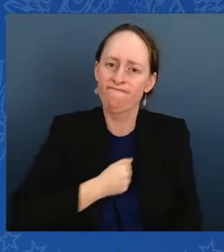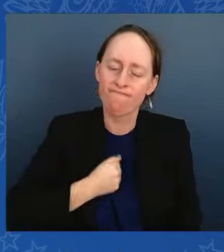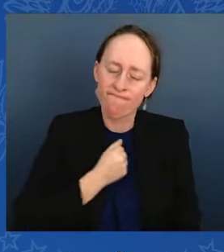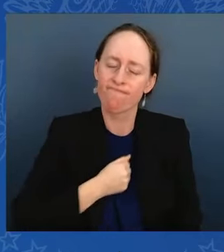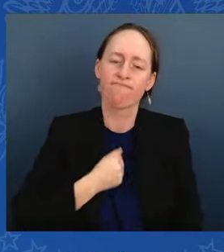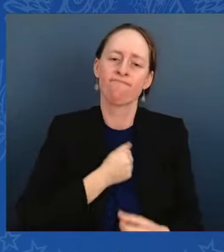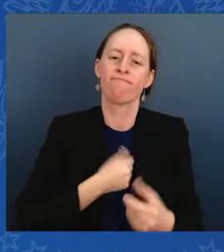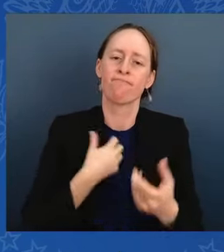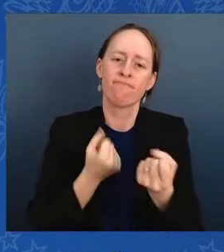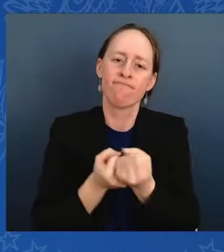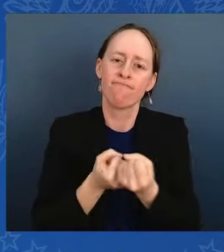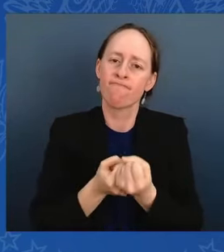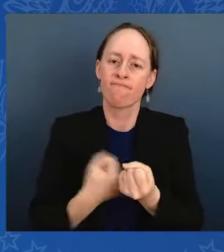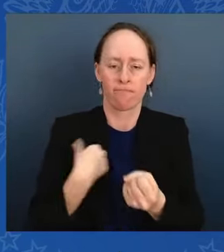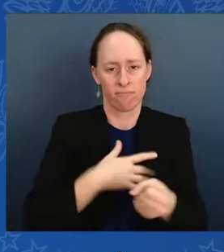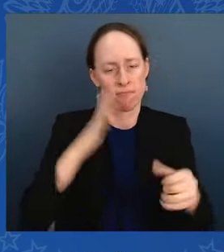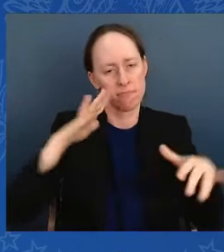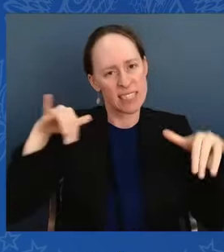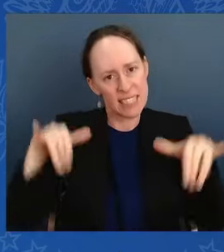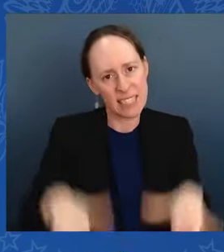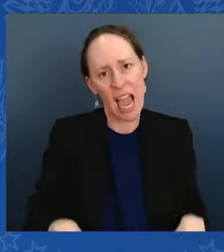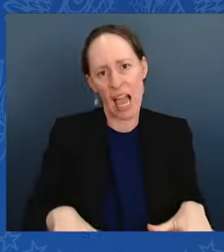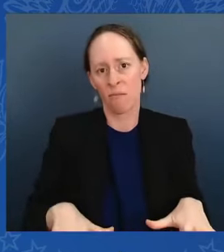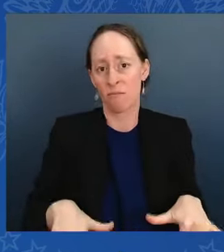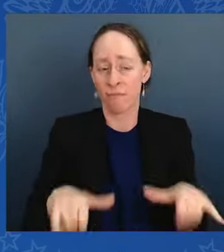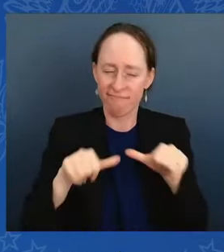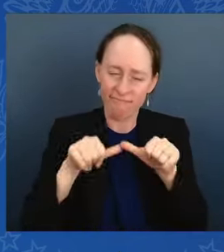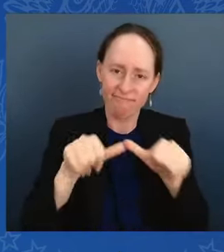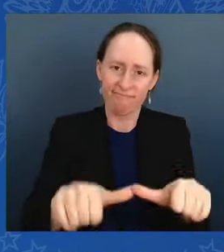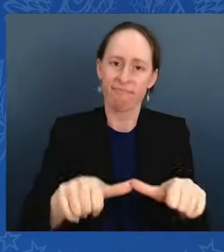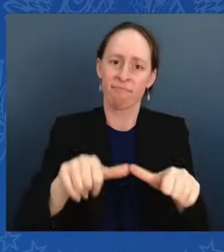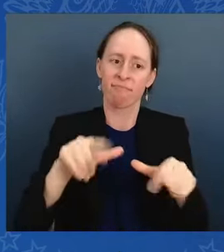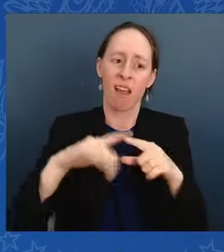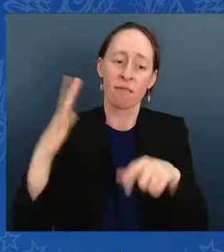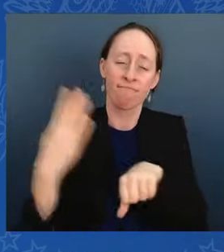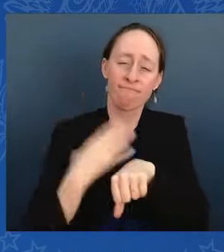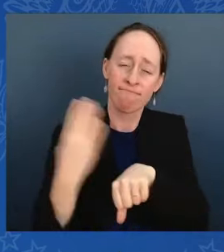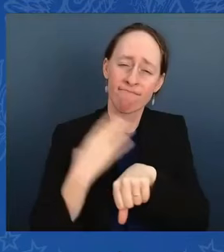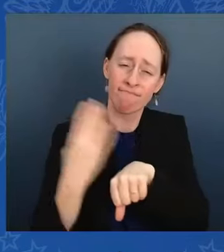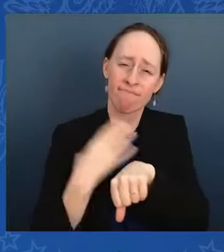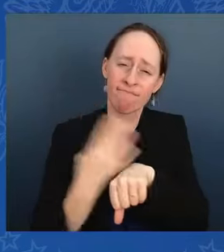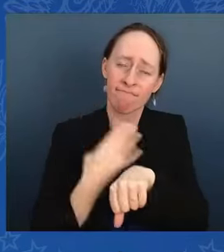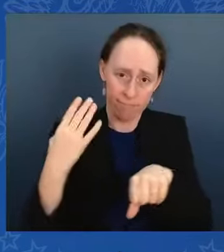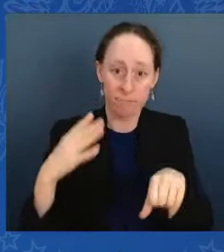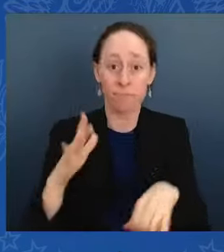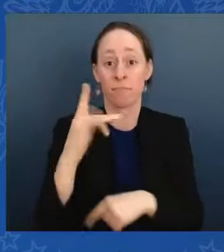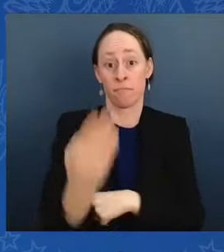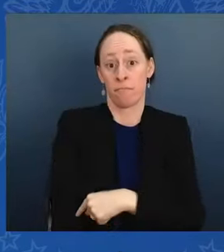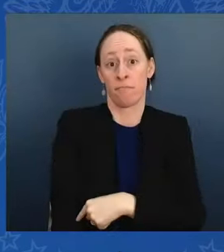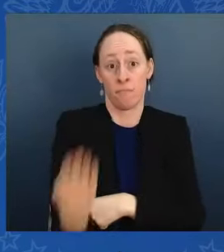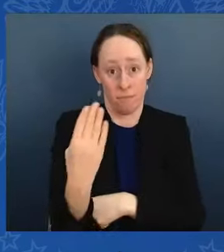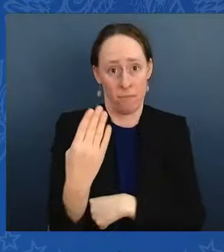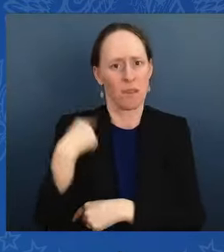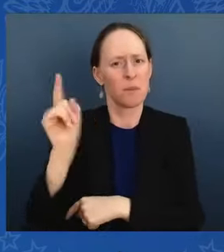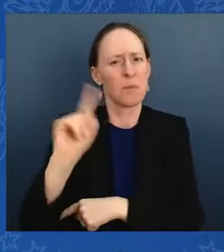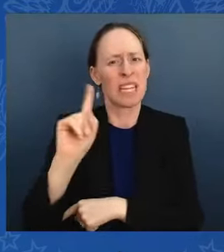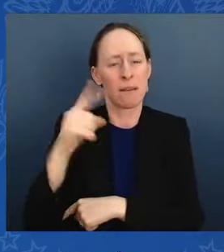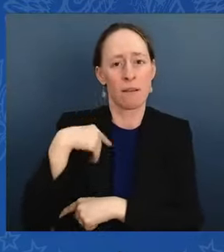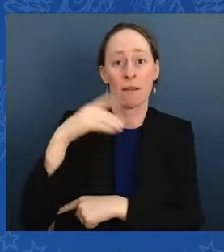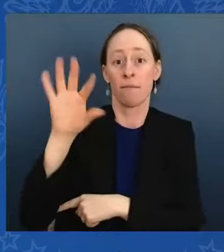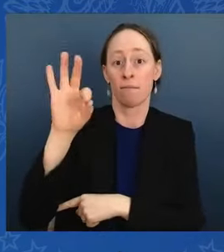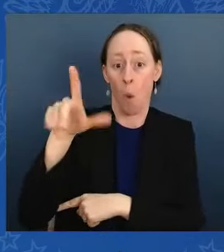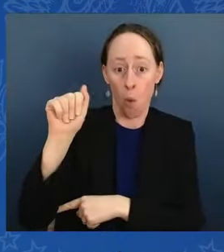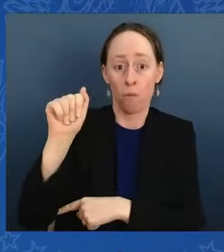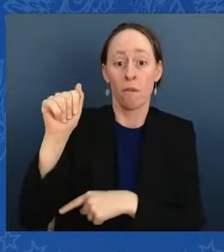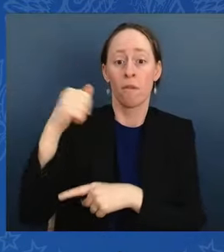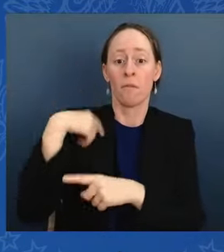restored. Earlier today, I was briefed by Florida officials on the damage, and I met with first responders who've been working